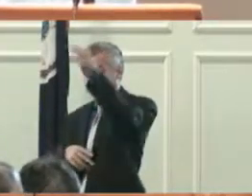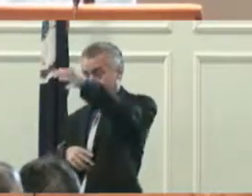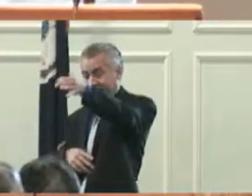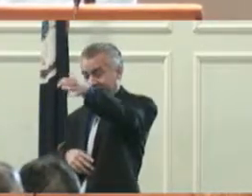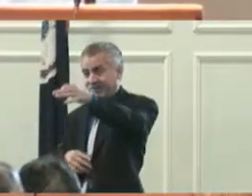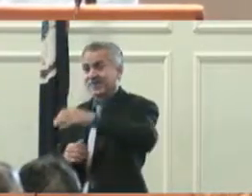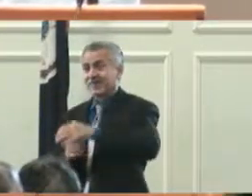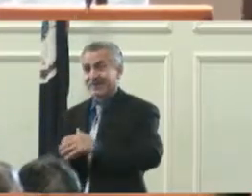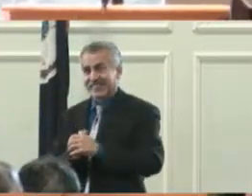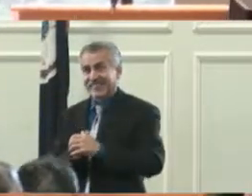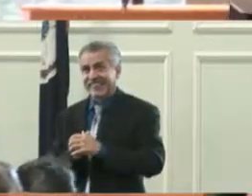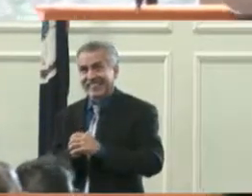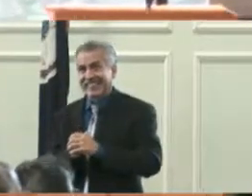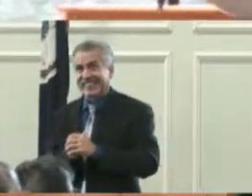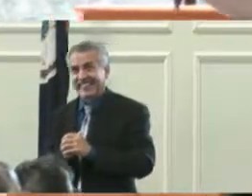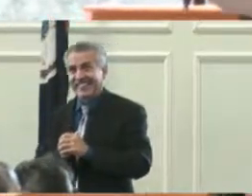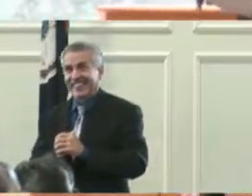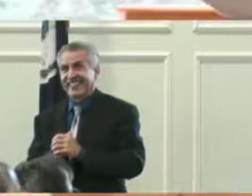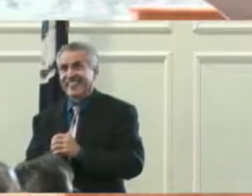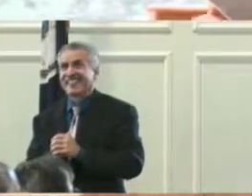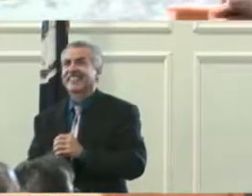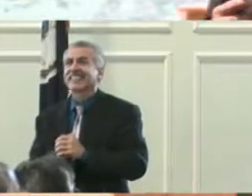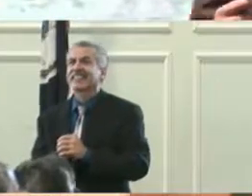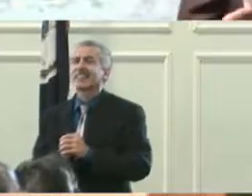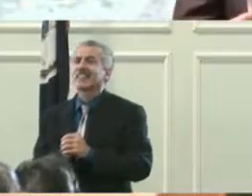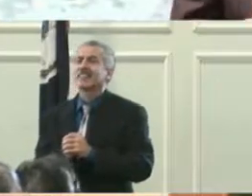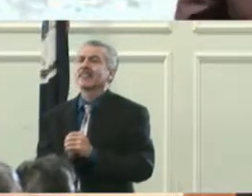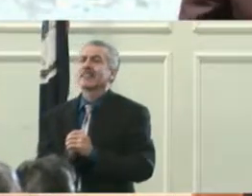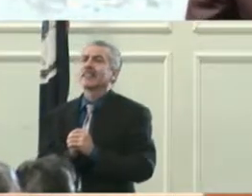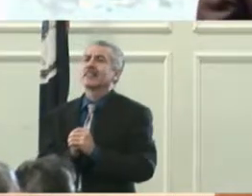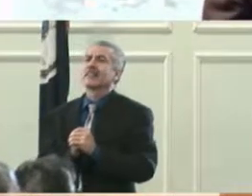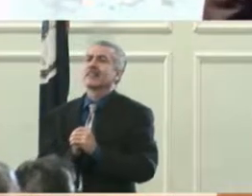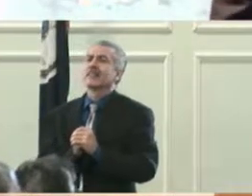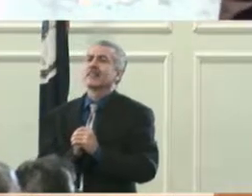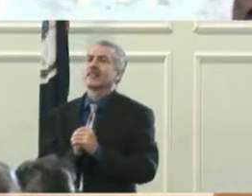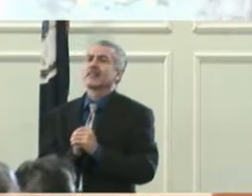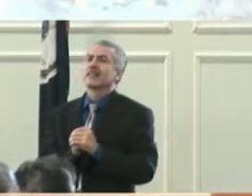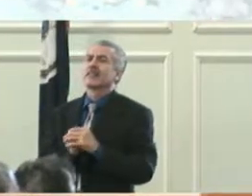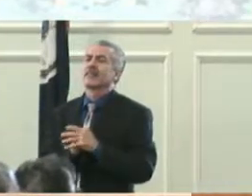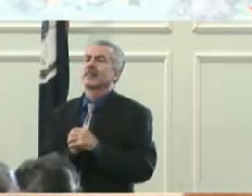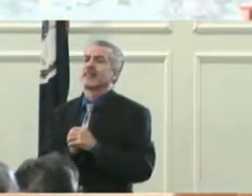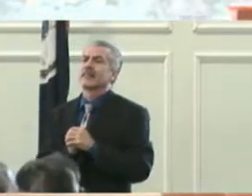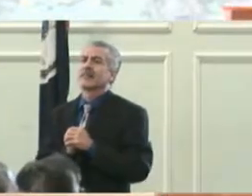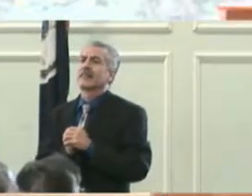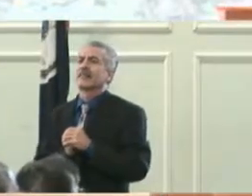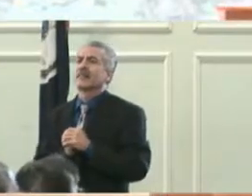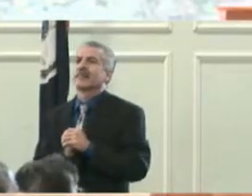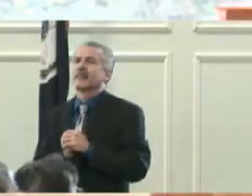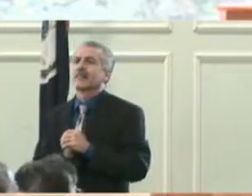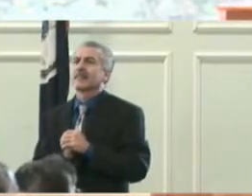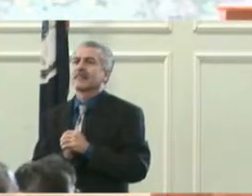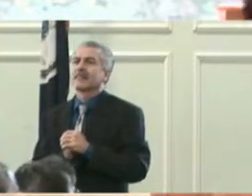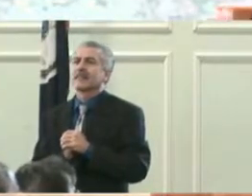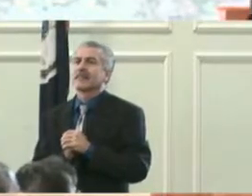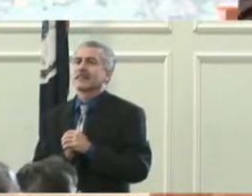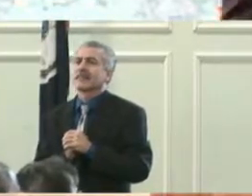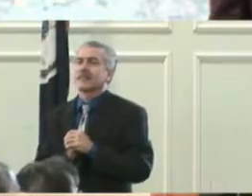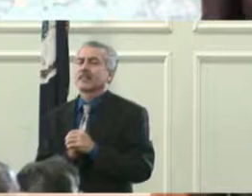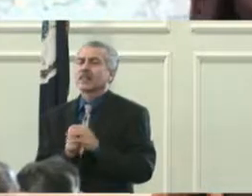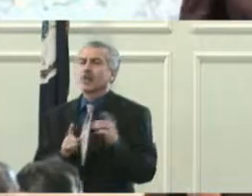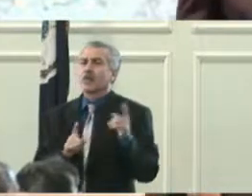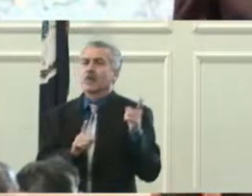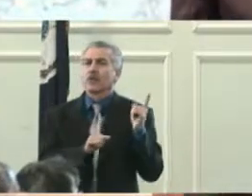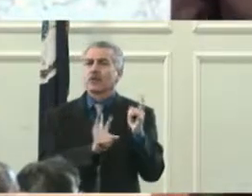as we look at the details of prophecy, especially chapter 11, from verses 40 all the way to chapter